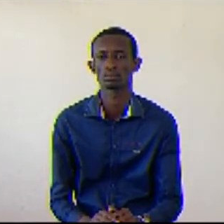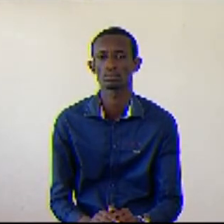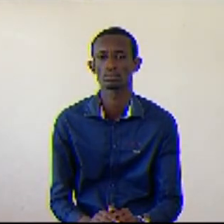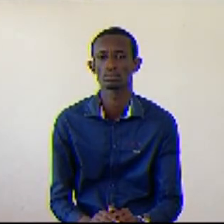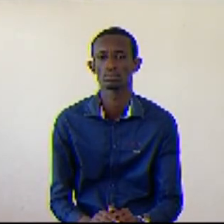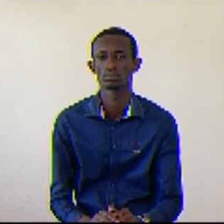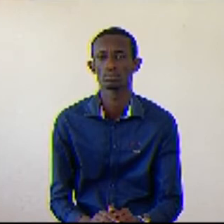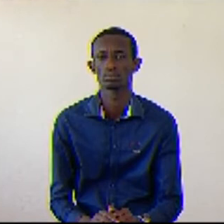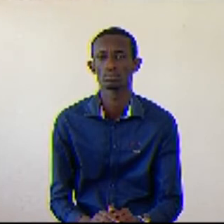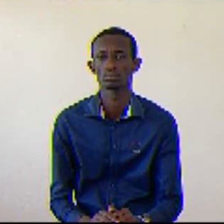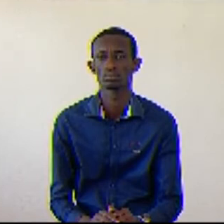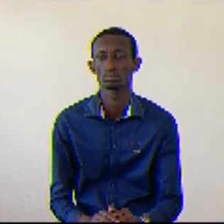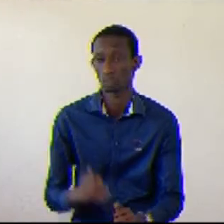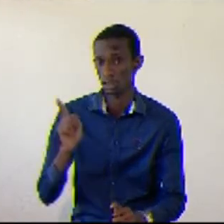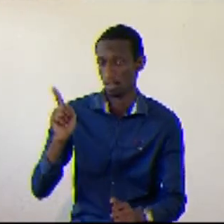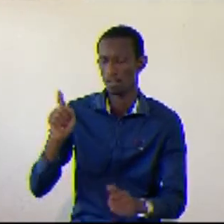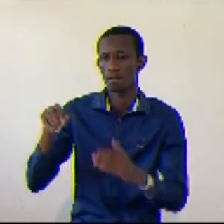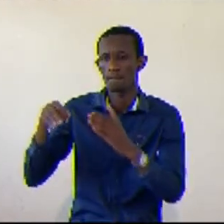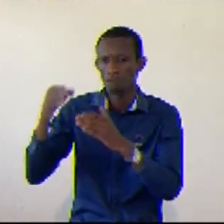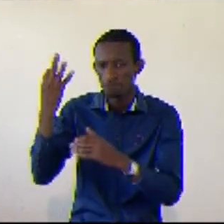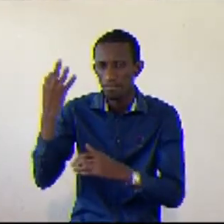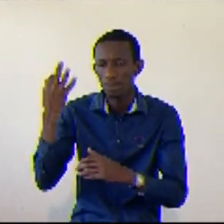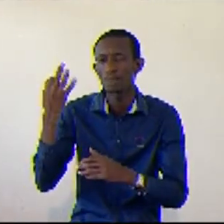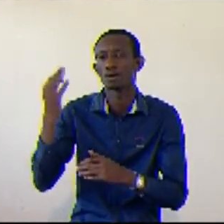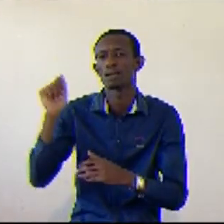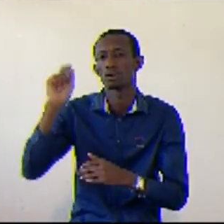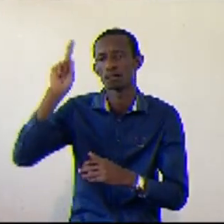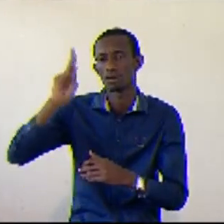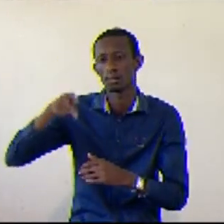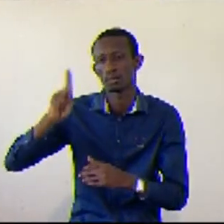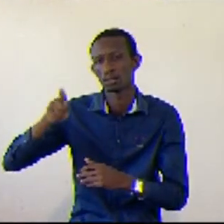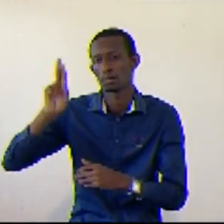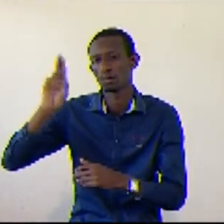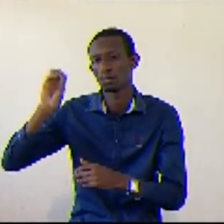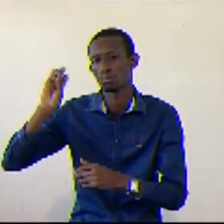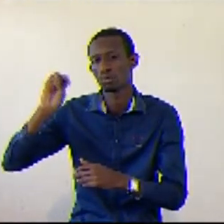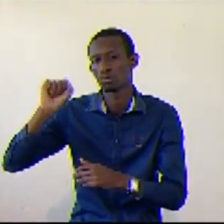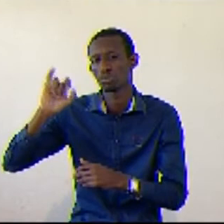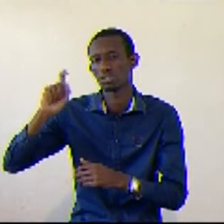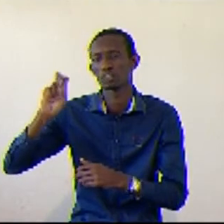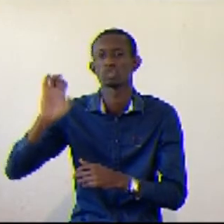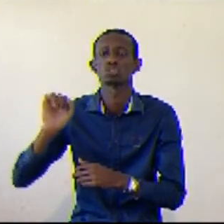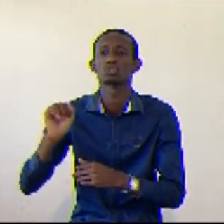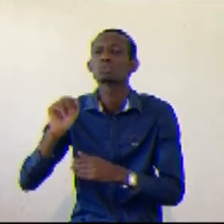third approximation using, of course, Newton-Raphson method.